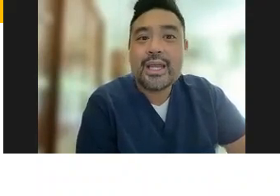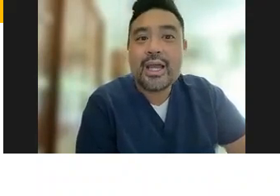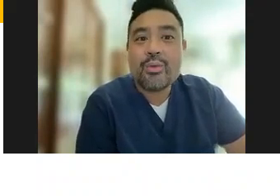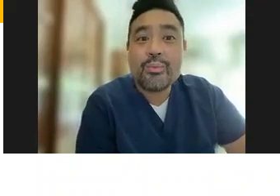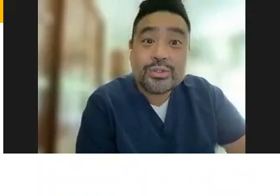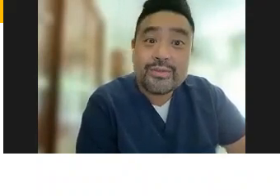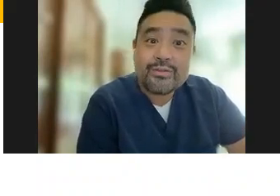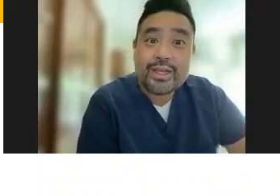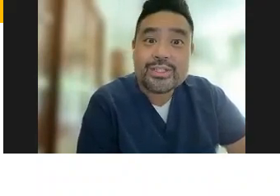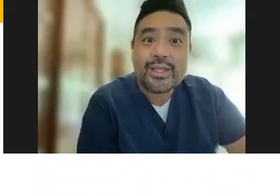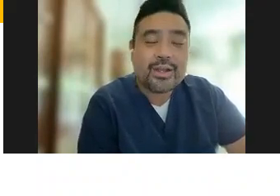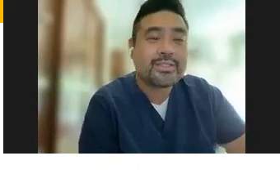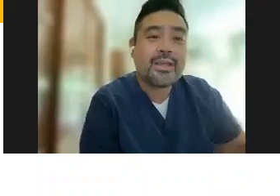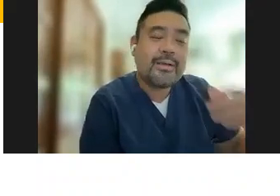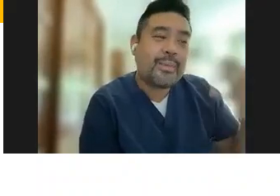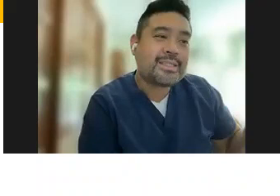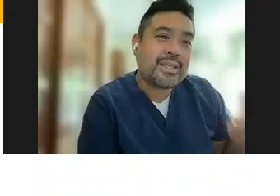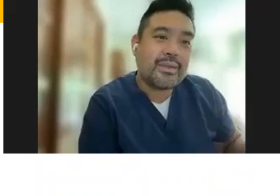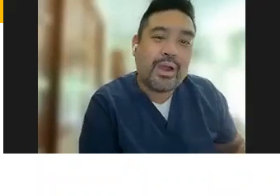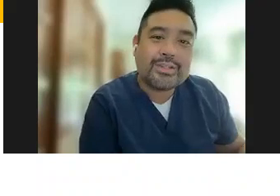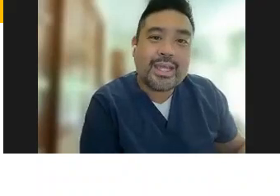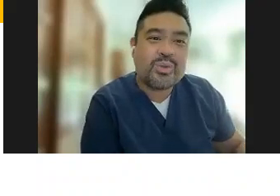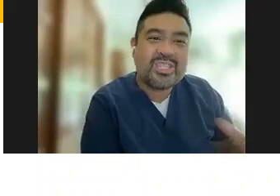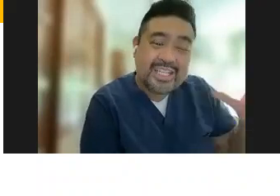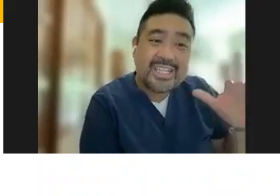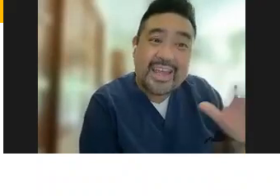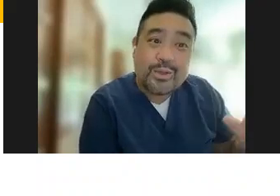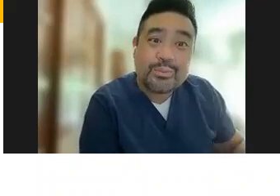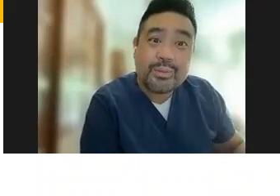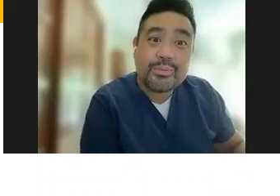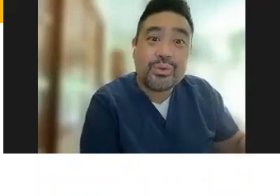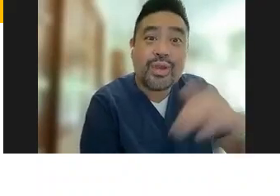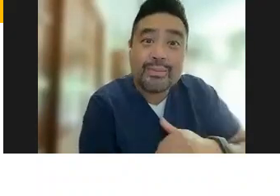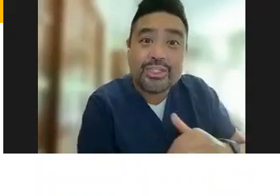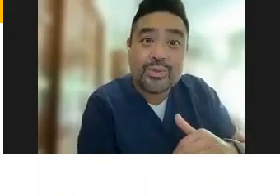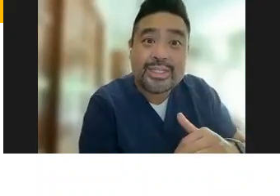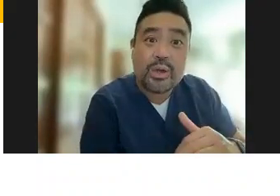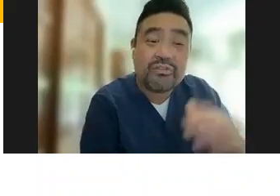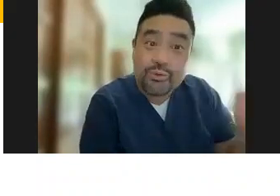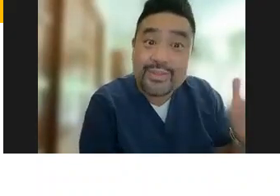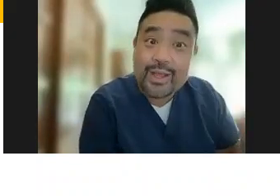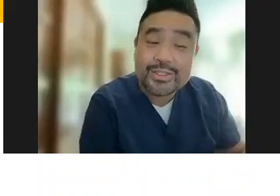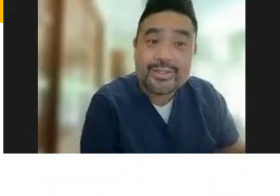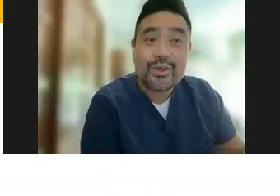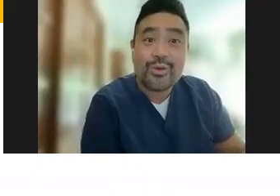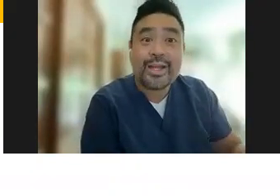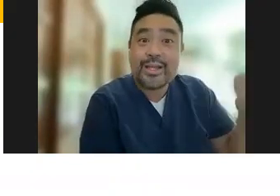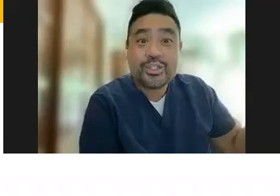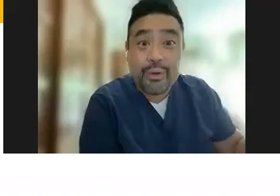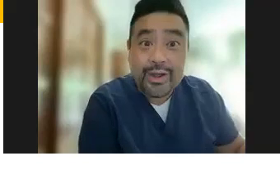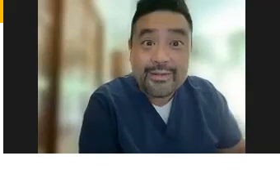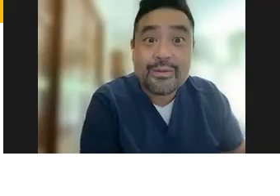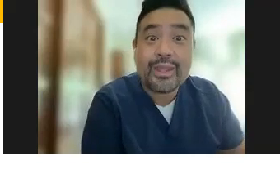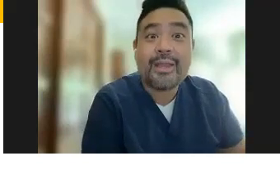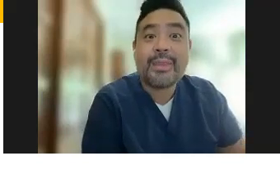vaccinated were most of the infections there. Because basically in Provincetown, it was 60,000 people who crammed into a town of 3,000, right?